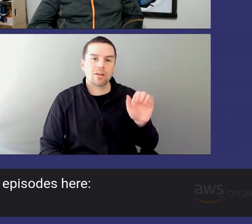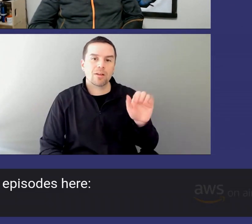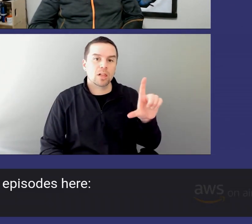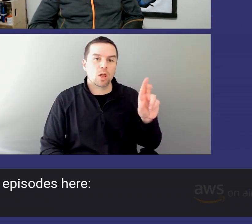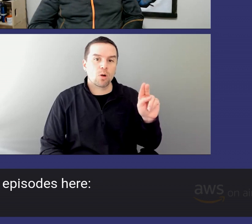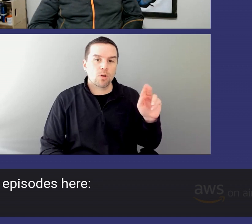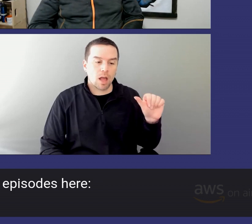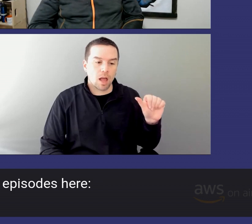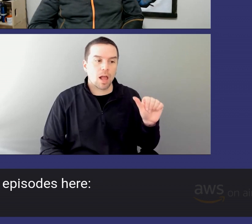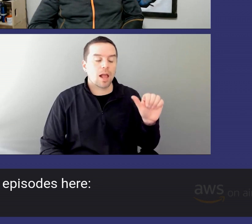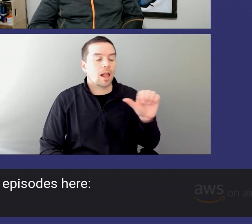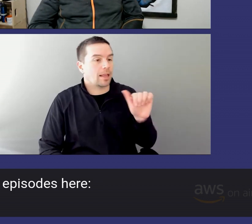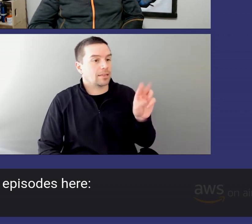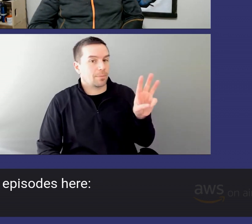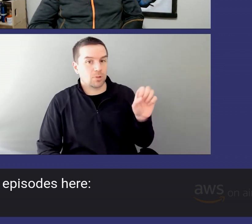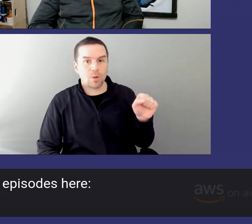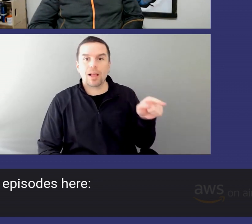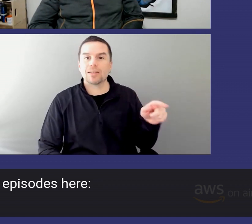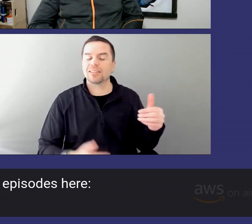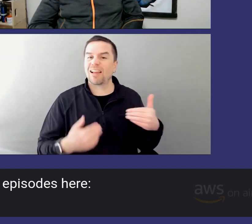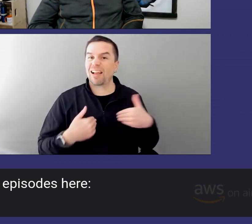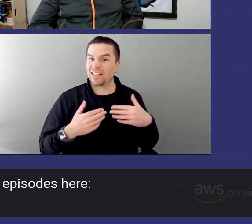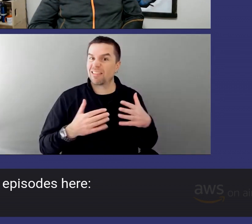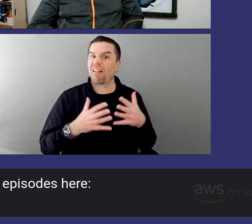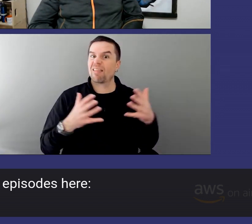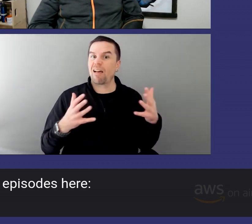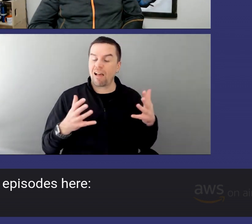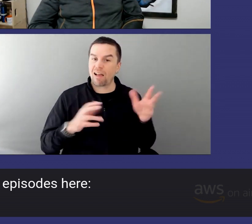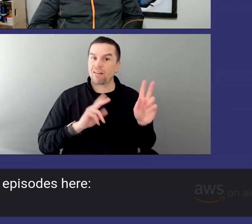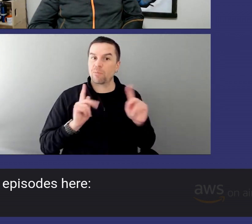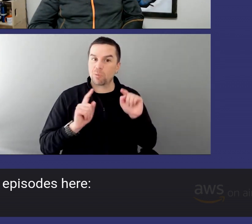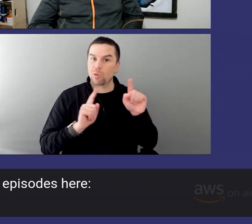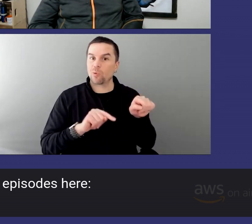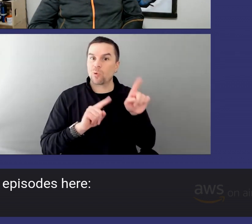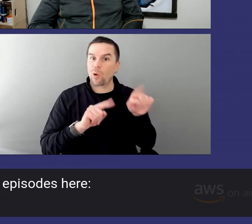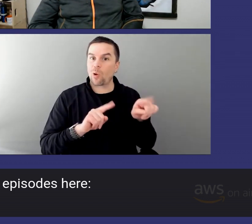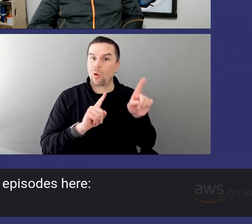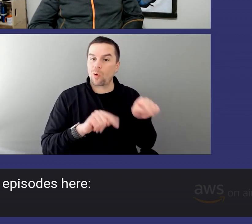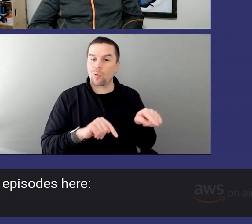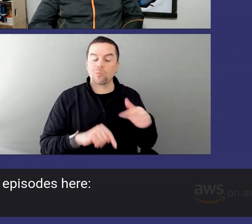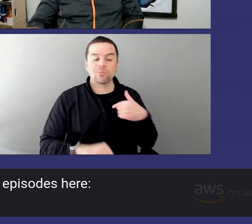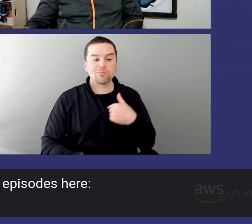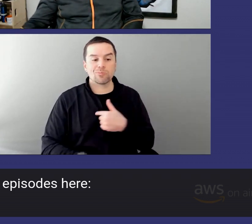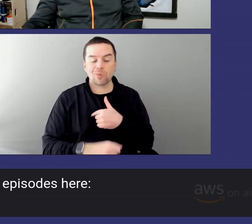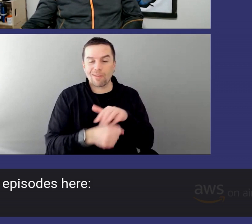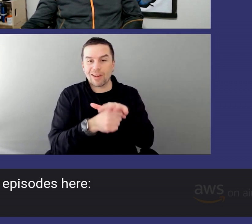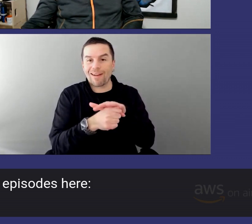has a great presence there. We have a whole area where we are